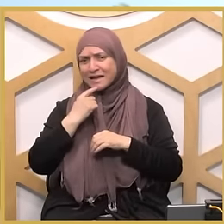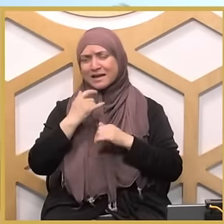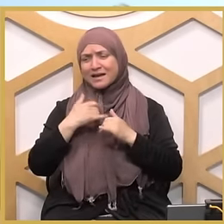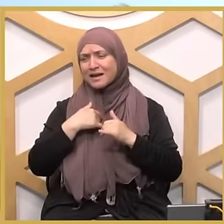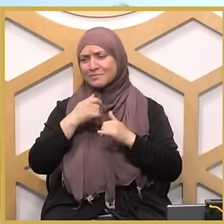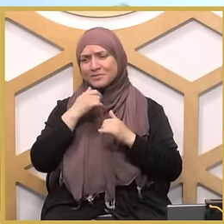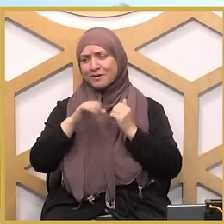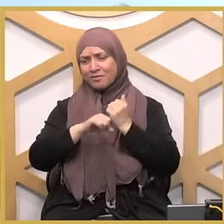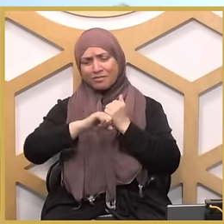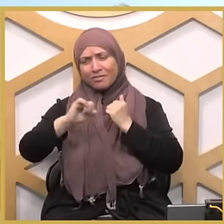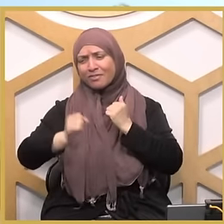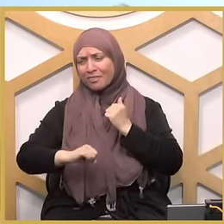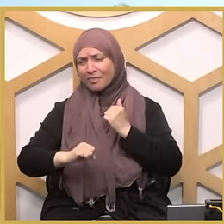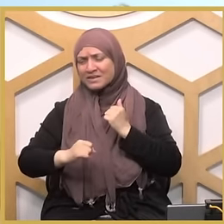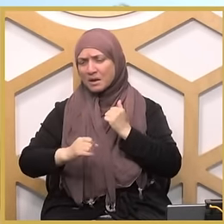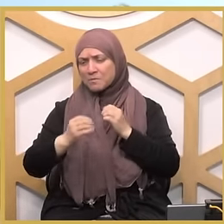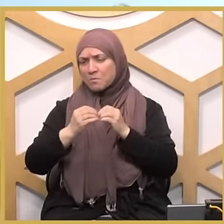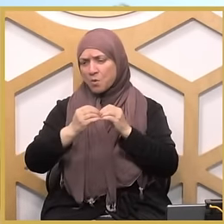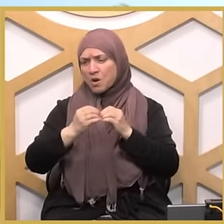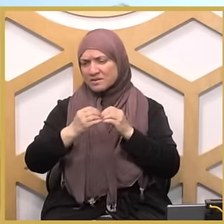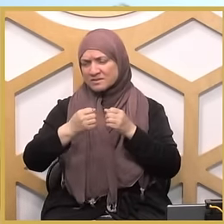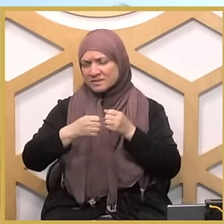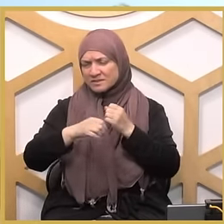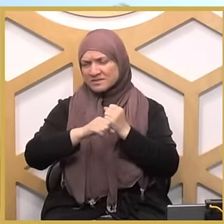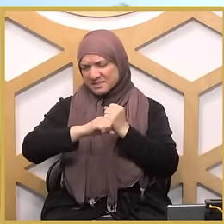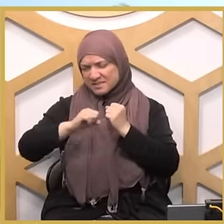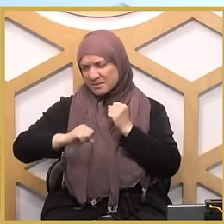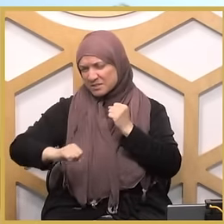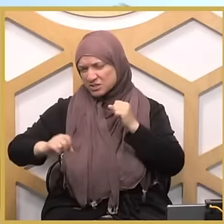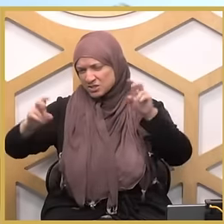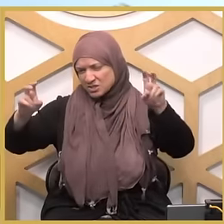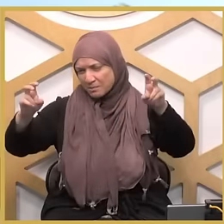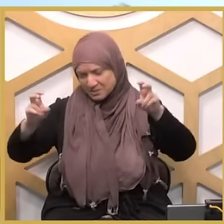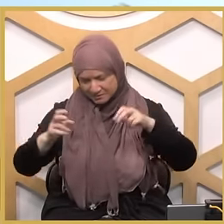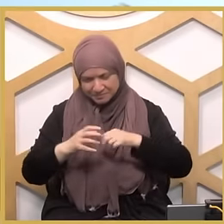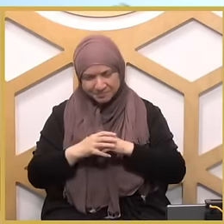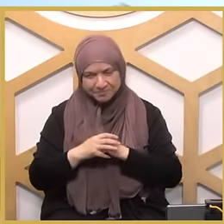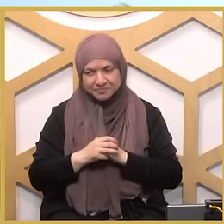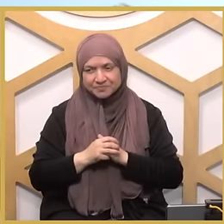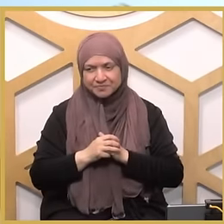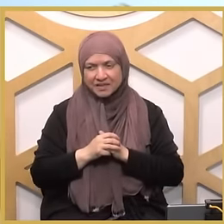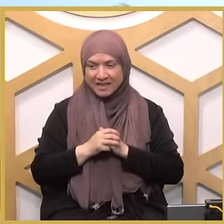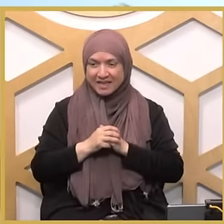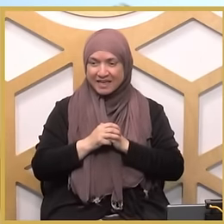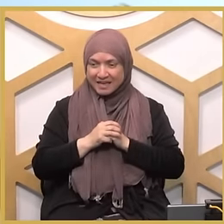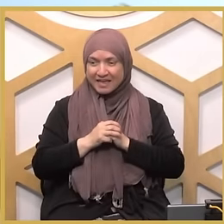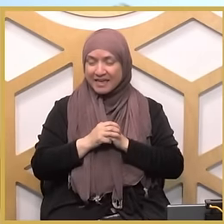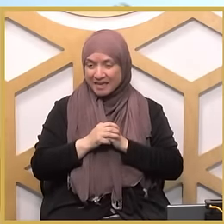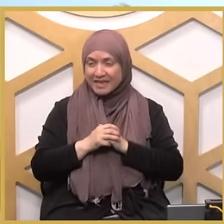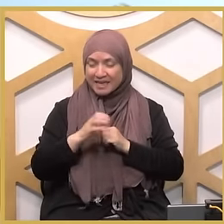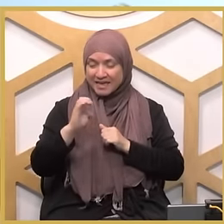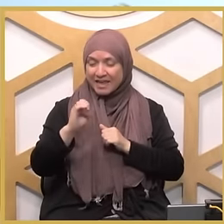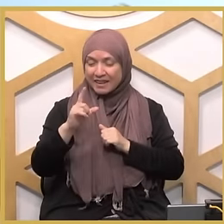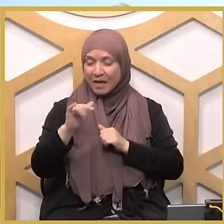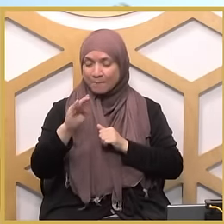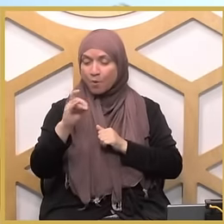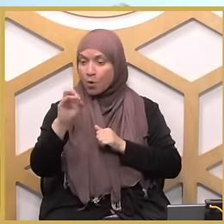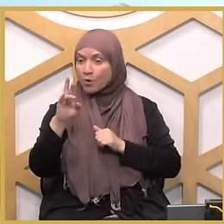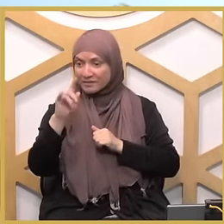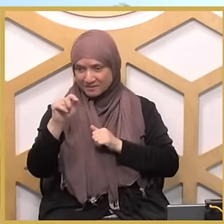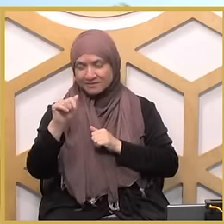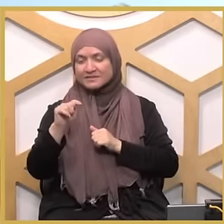resonates in a very profound way for anyone who had a deep fear of disappointing their parents.